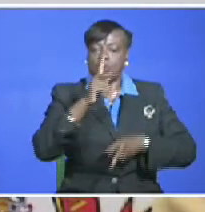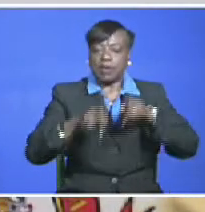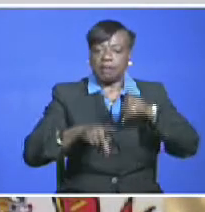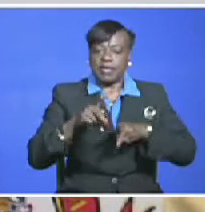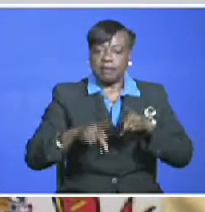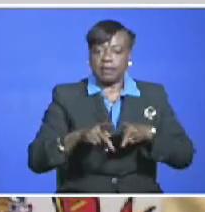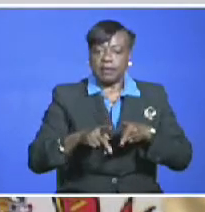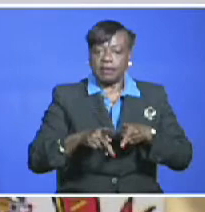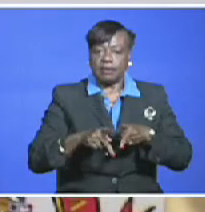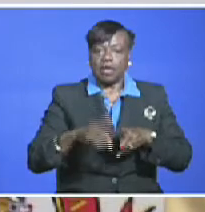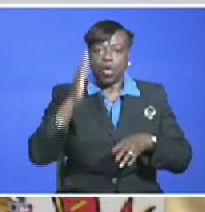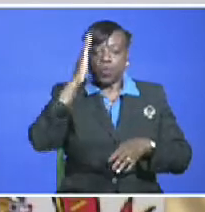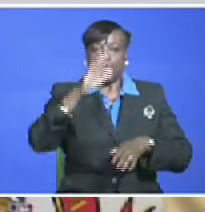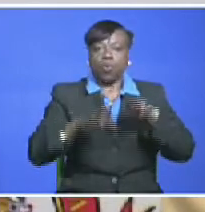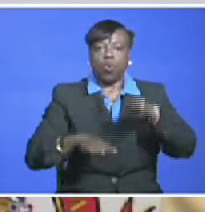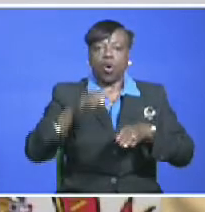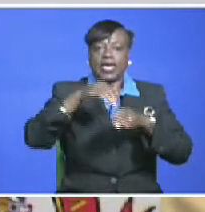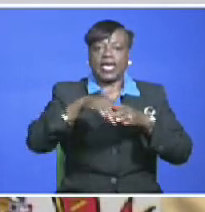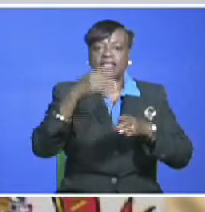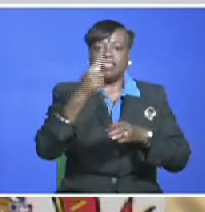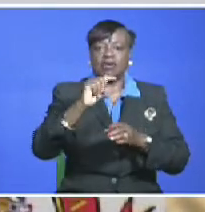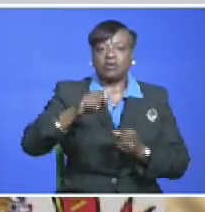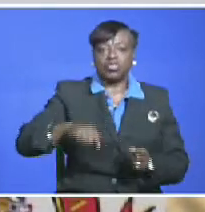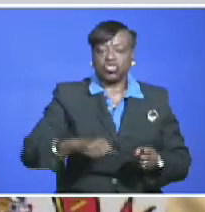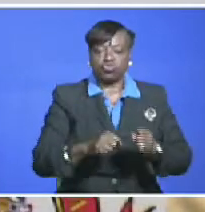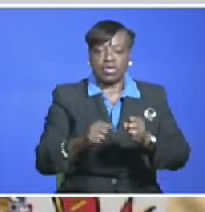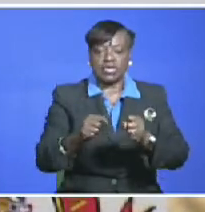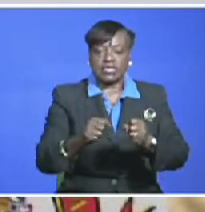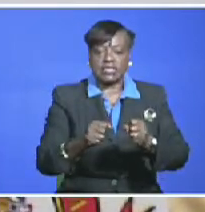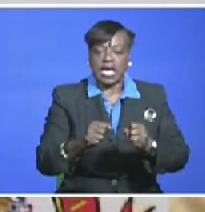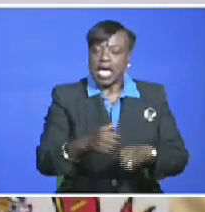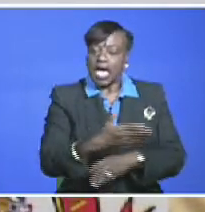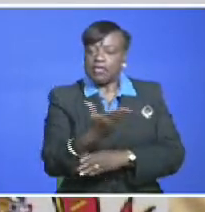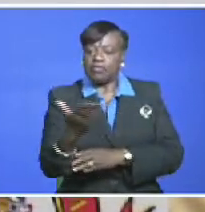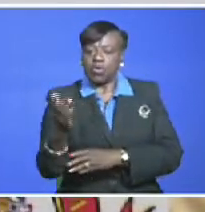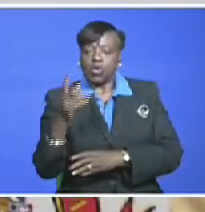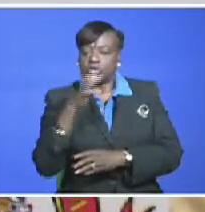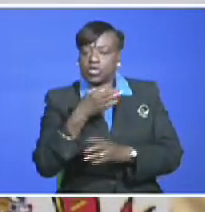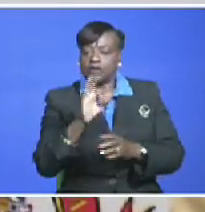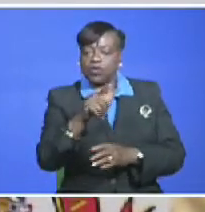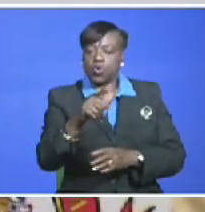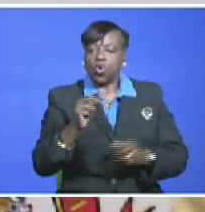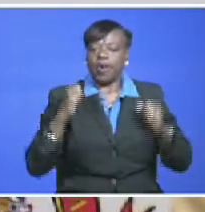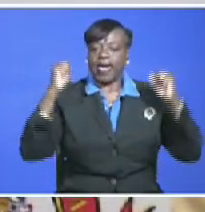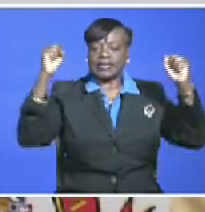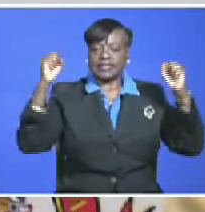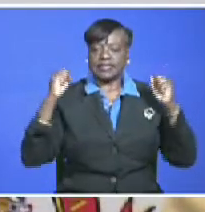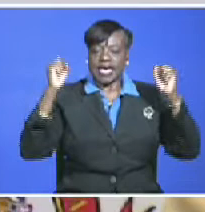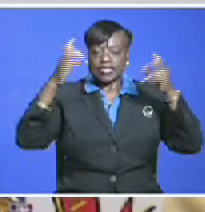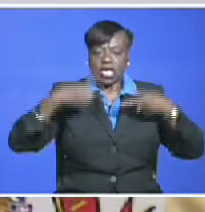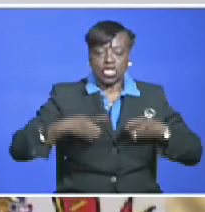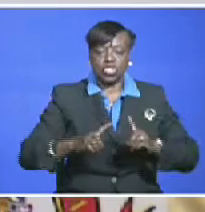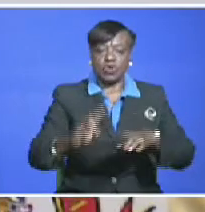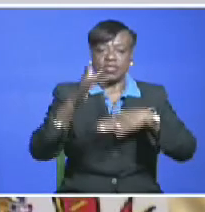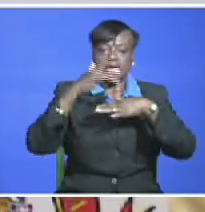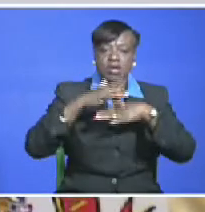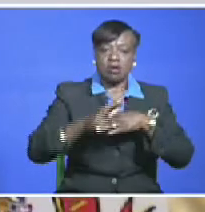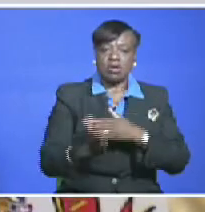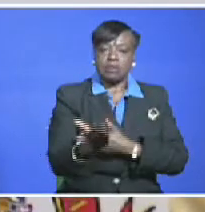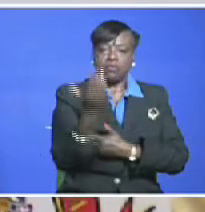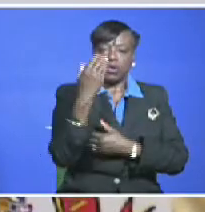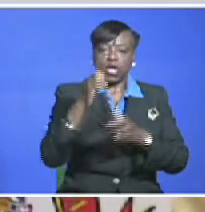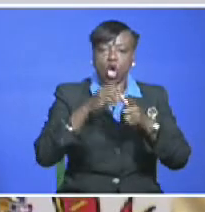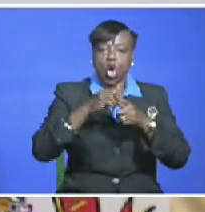they are going to walk in the streets. Those of you who go exercising during the wee hours of the morning or late in the